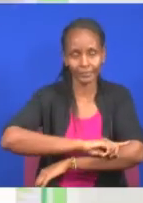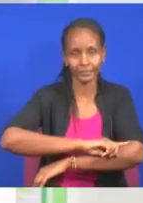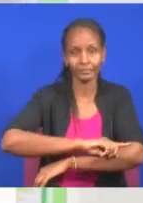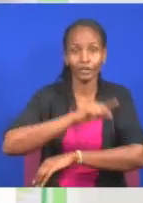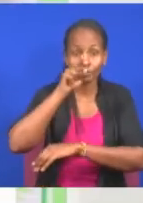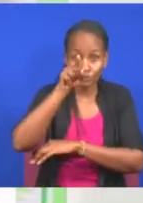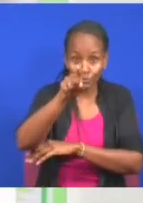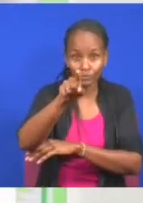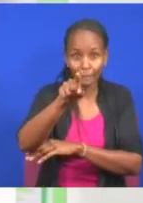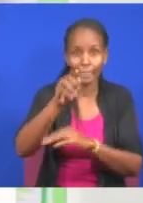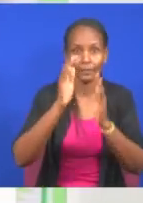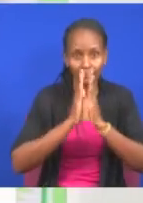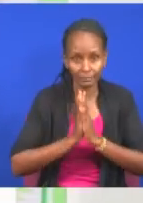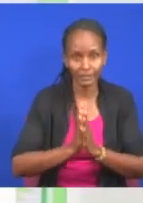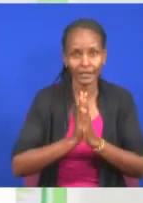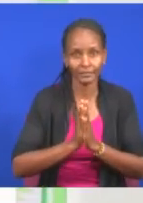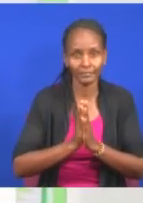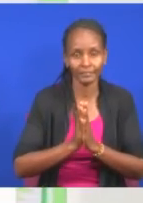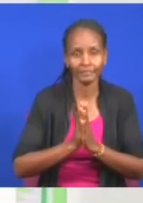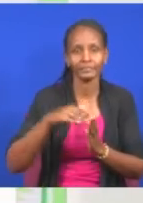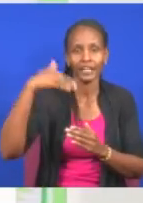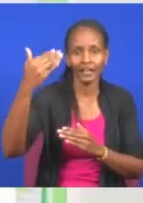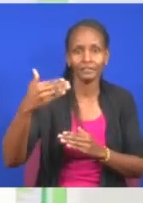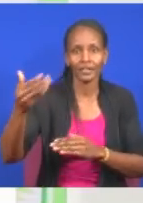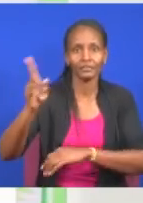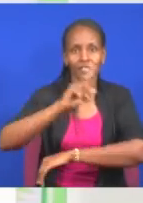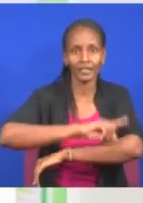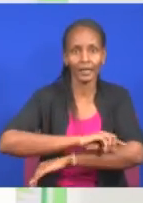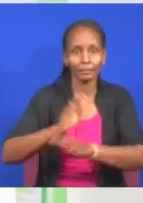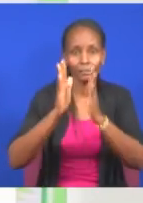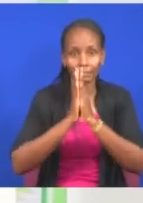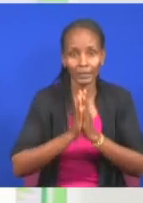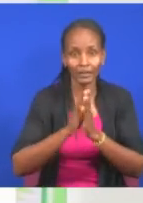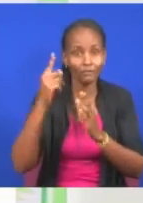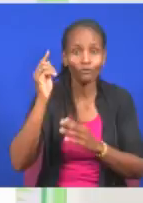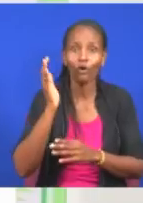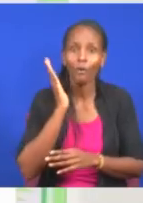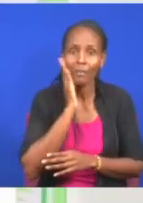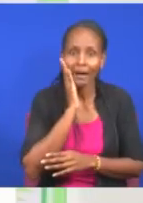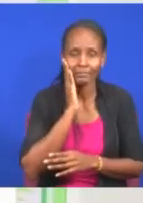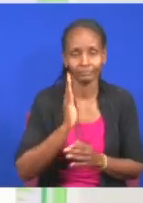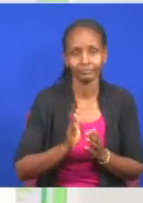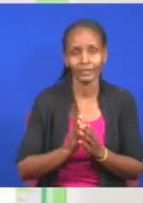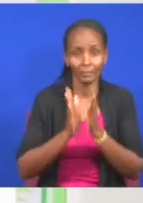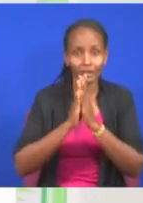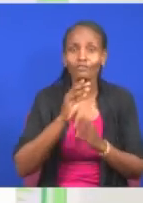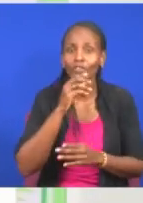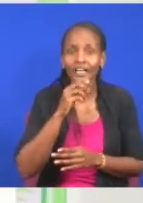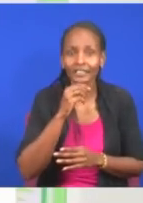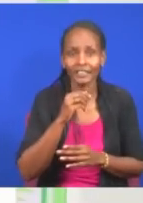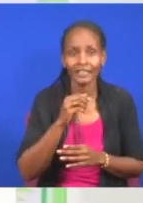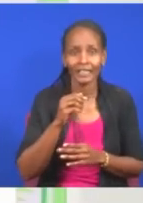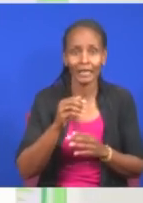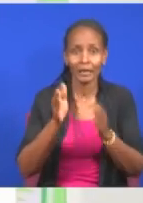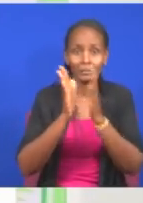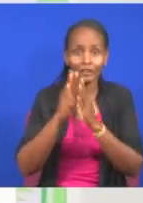You pray every day. Pray for your mommy. Pray for your daddy. Pray for your